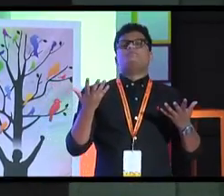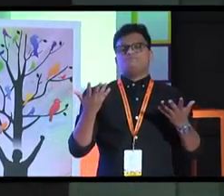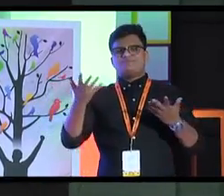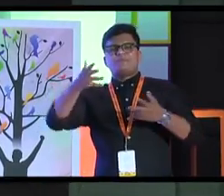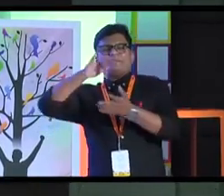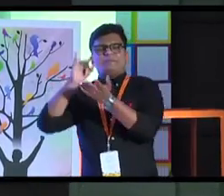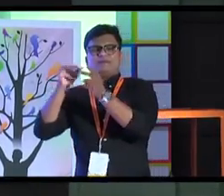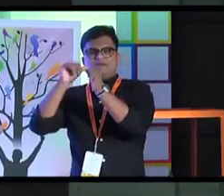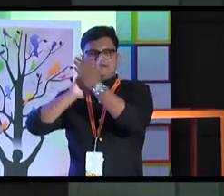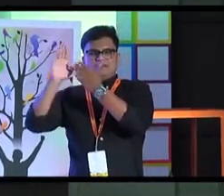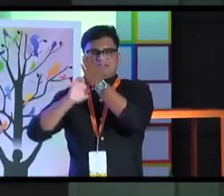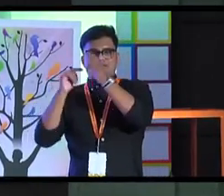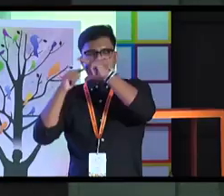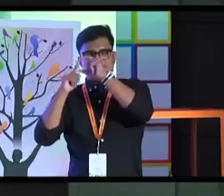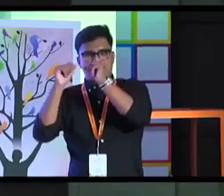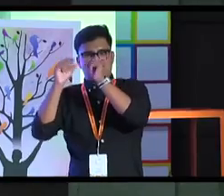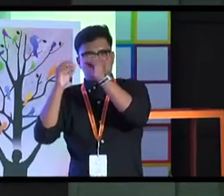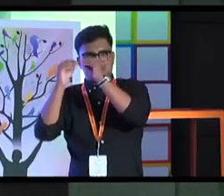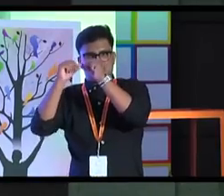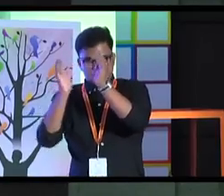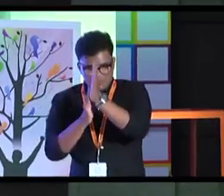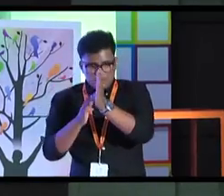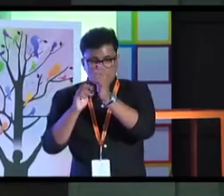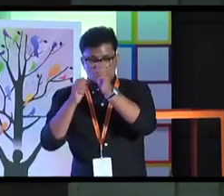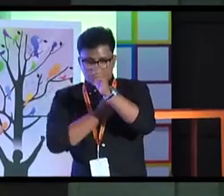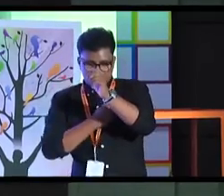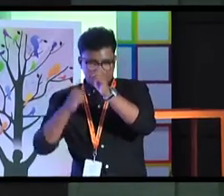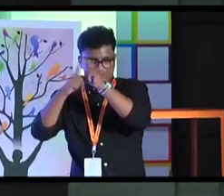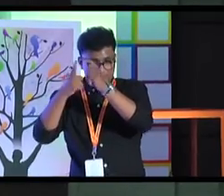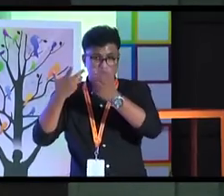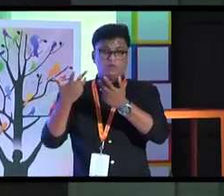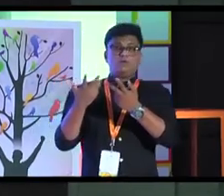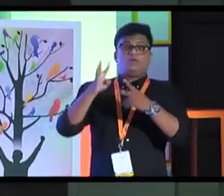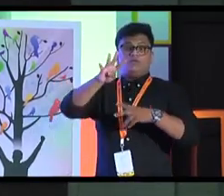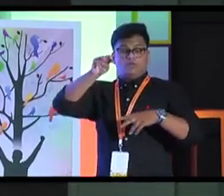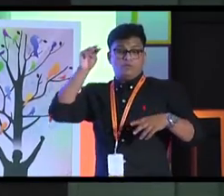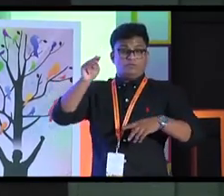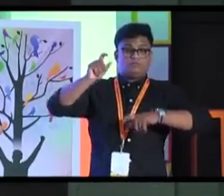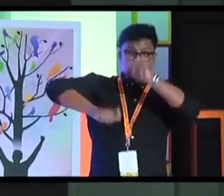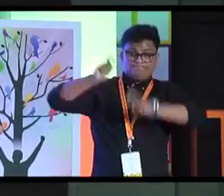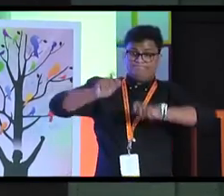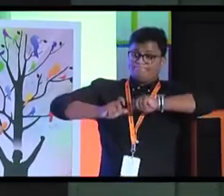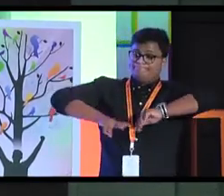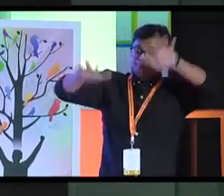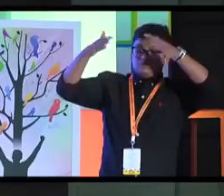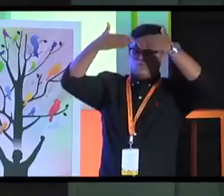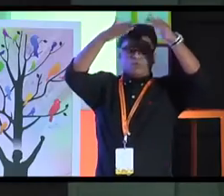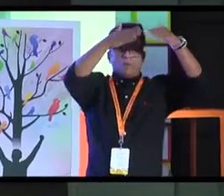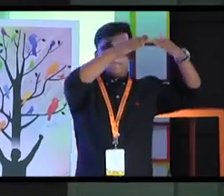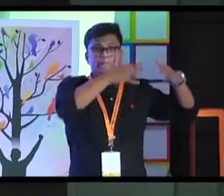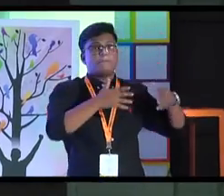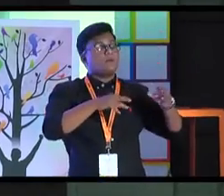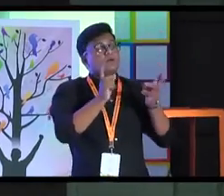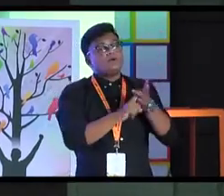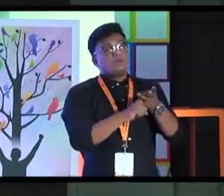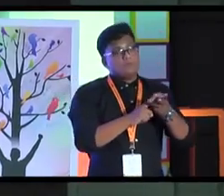Ahmedabad. I'm on next Wednesday with Tikona Wireless, 4,000 employees. They are launching it company-wide. All employees will be encouraged